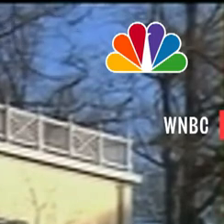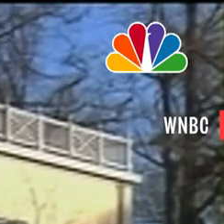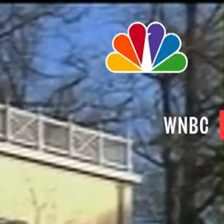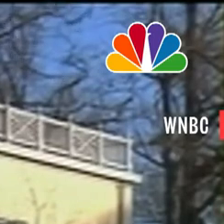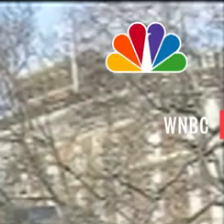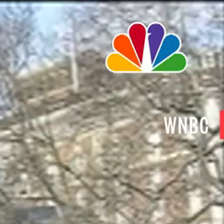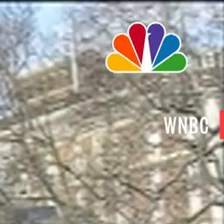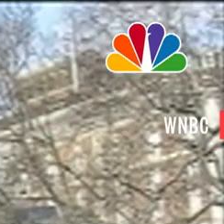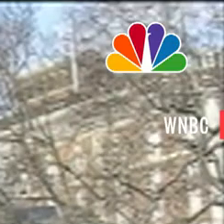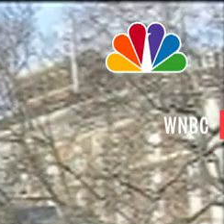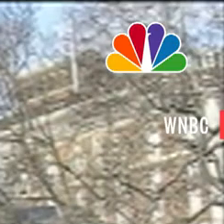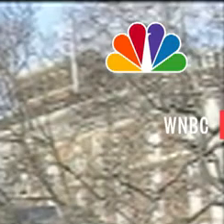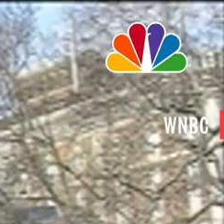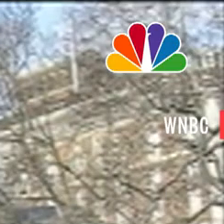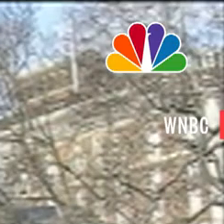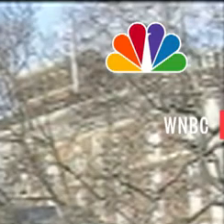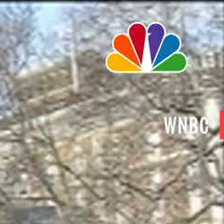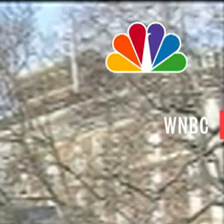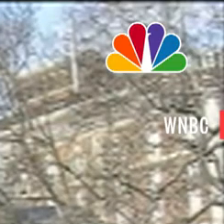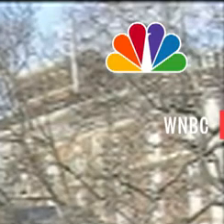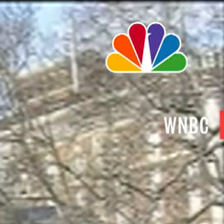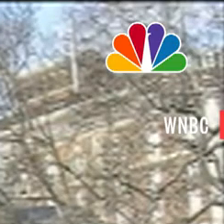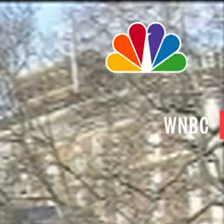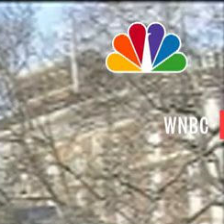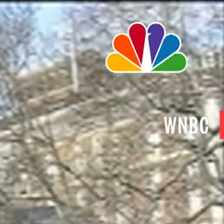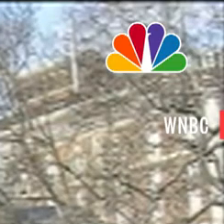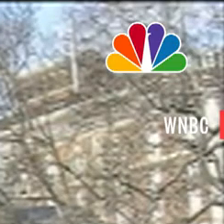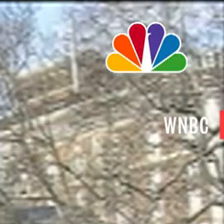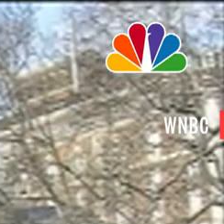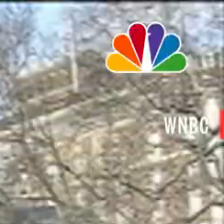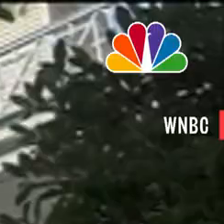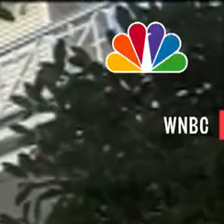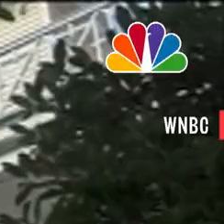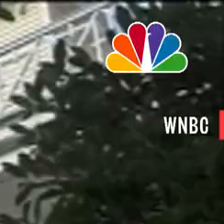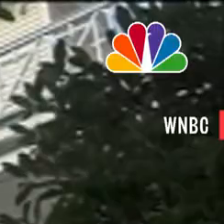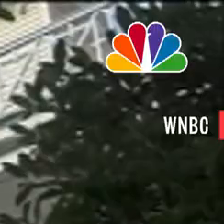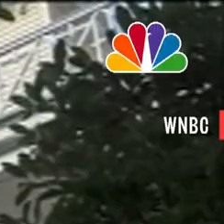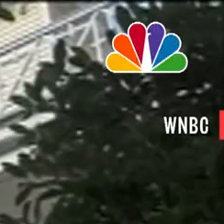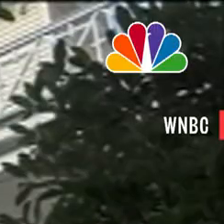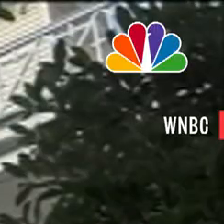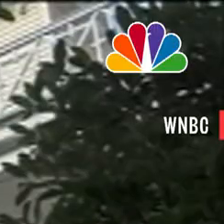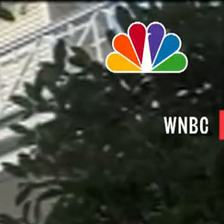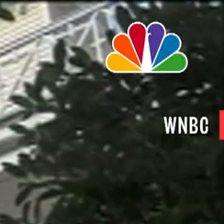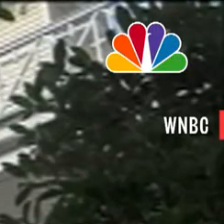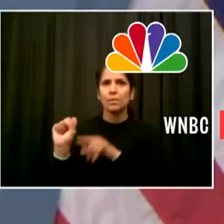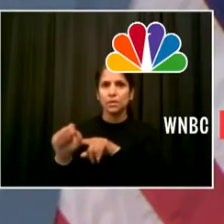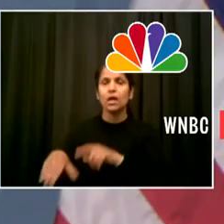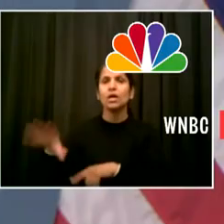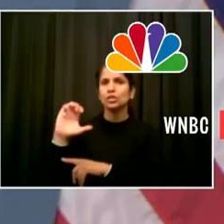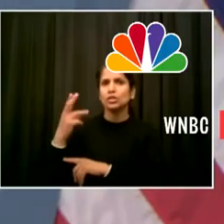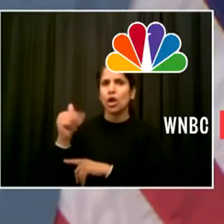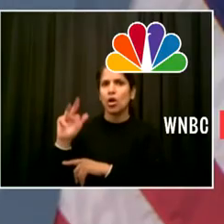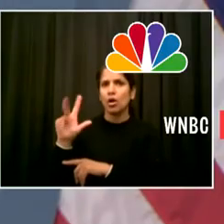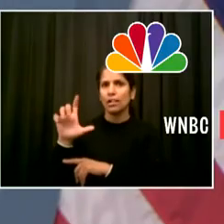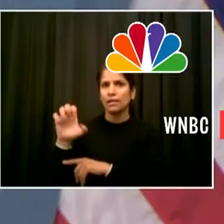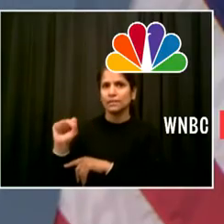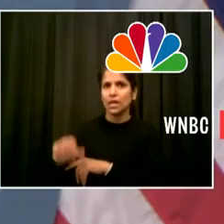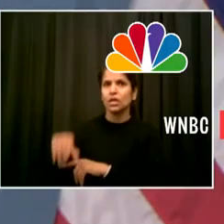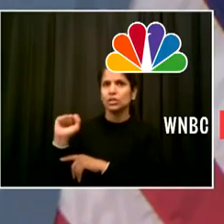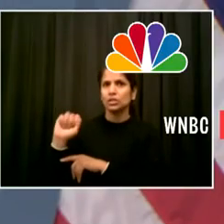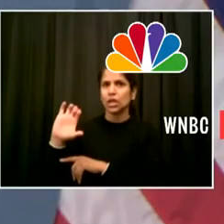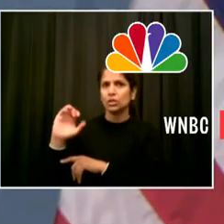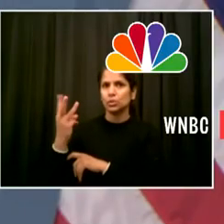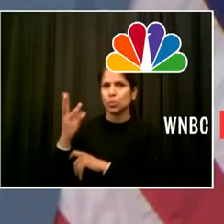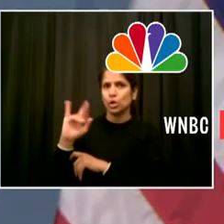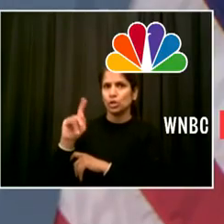the historic house where she and the mayor live, because Archibald Gracie profited from the slave trade. His wealth and